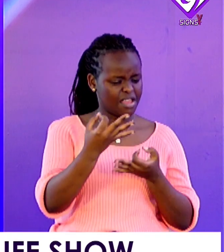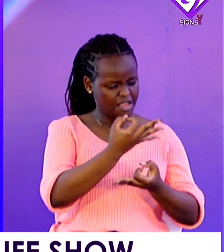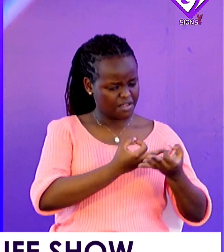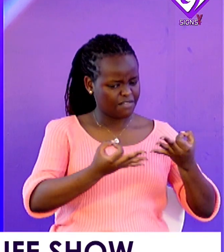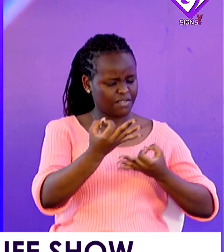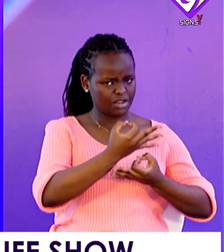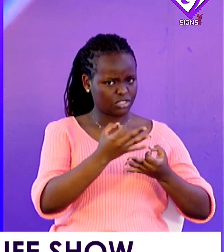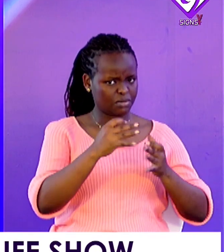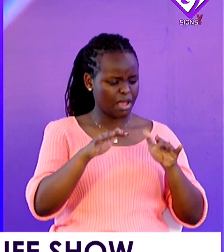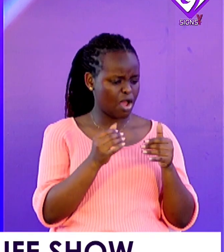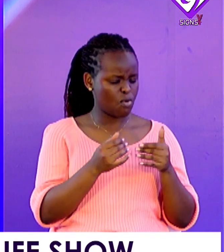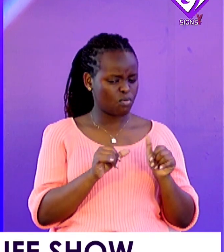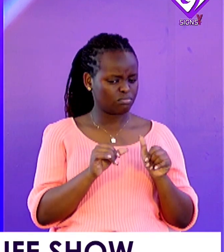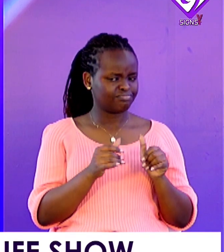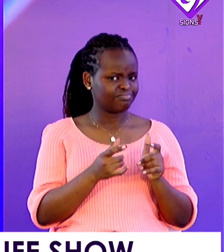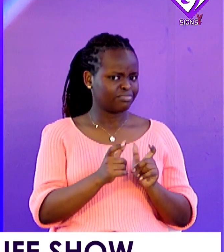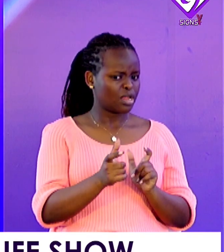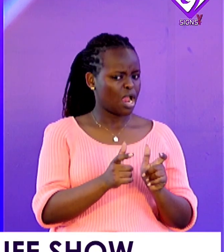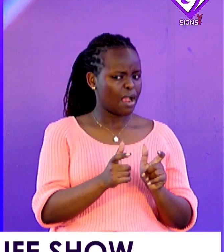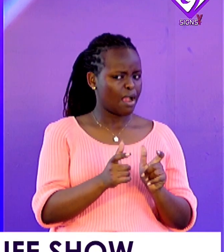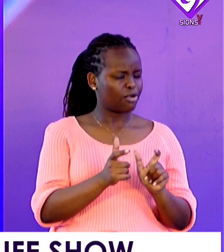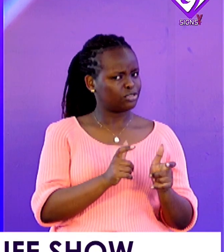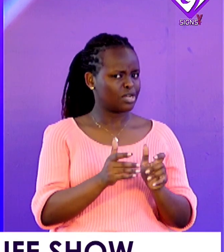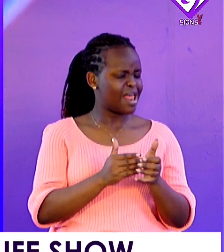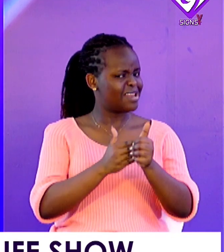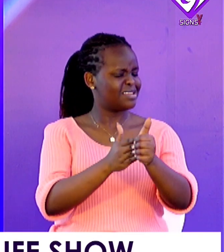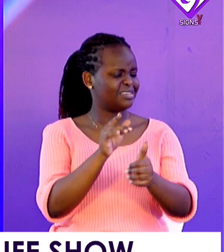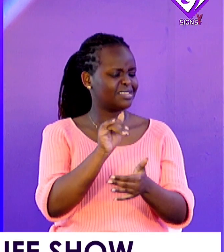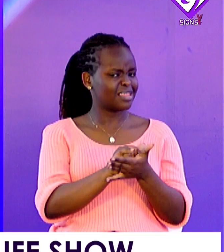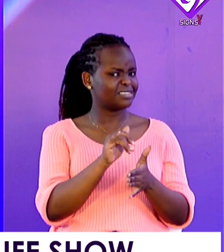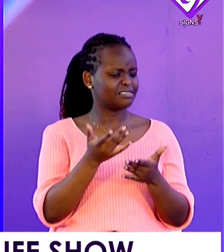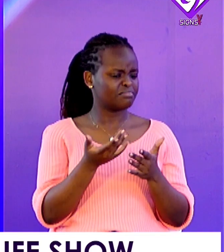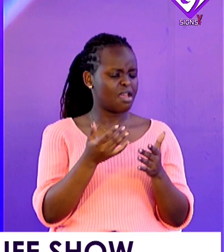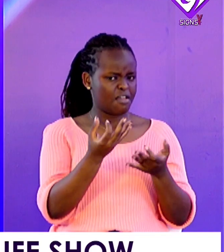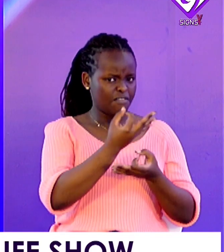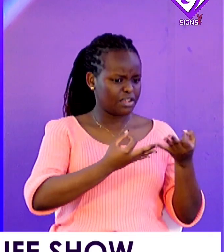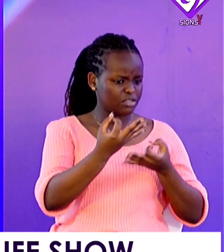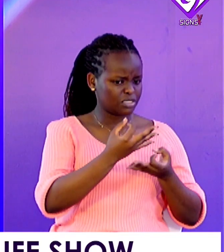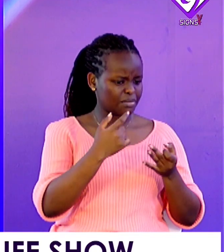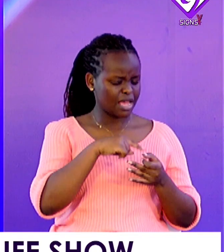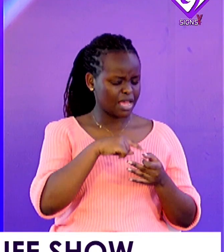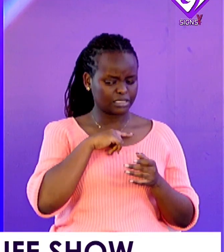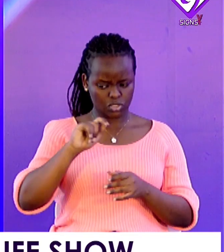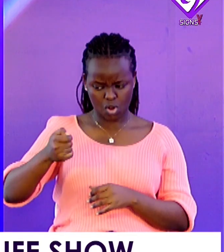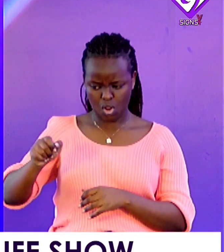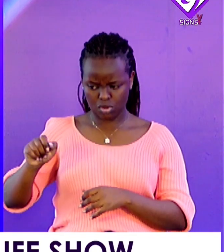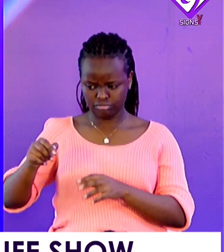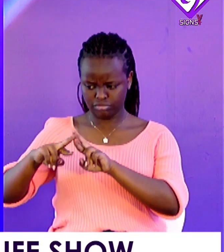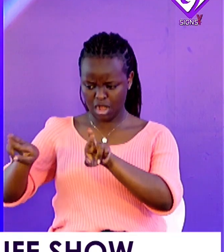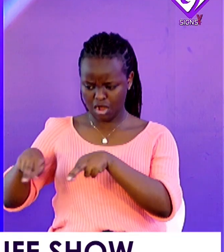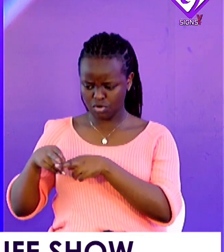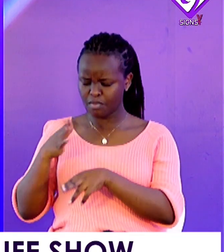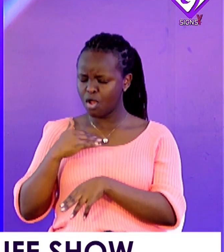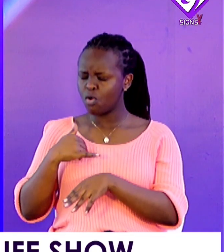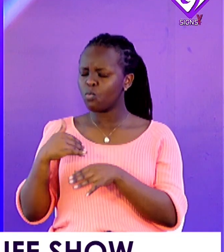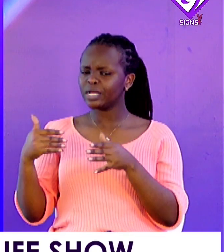How you conduct that fellowship, can it be abused? Can we lock ourselves somewhere and say we don't want